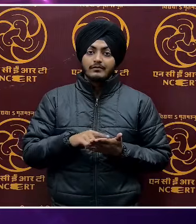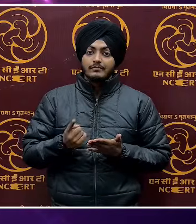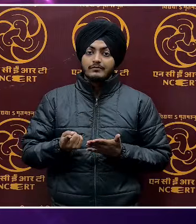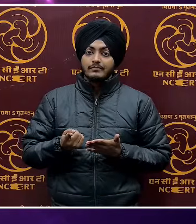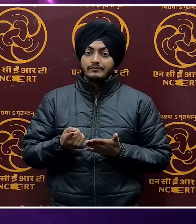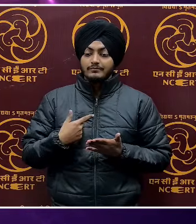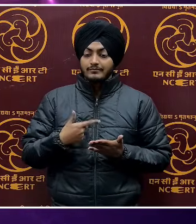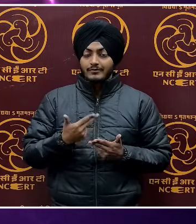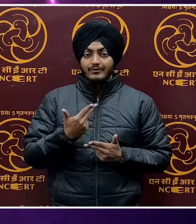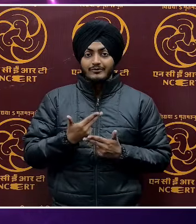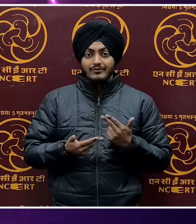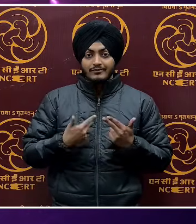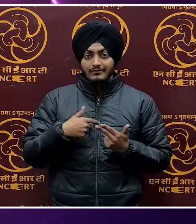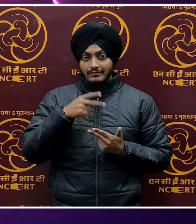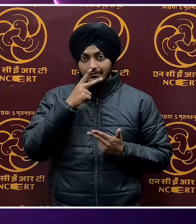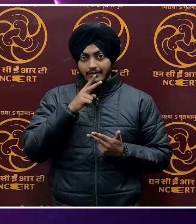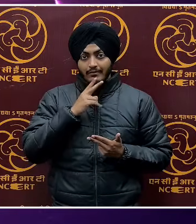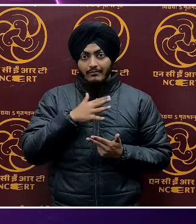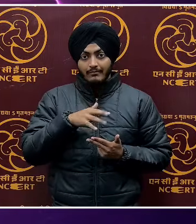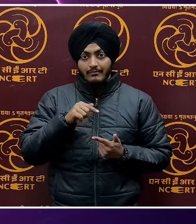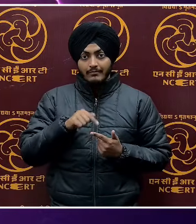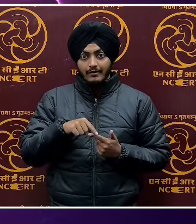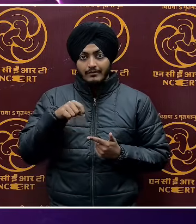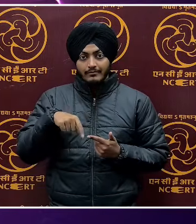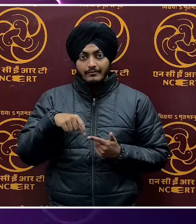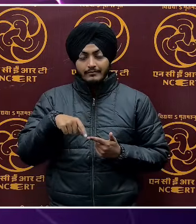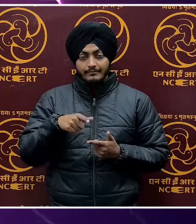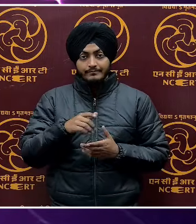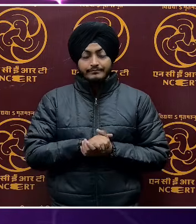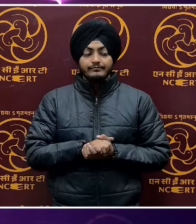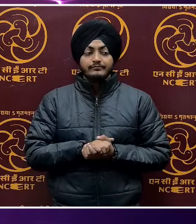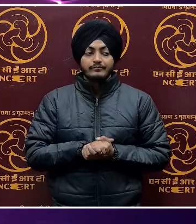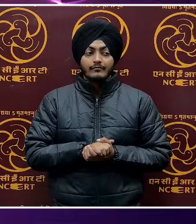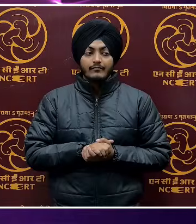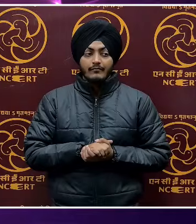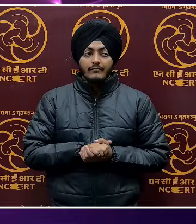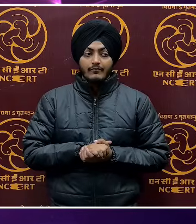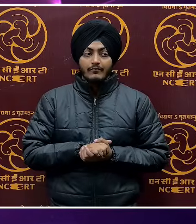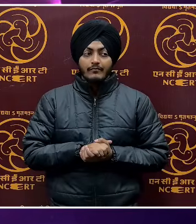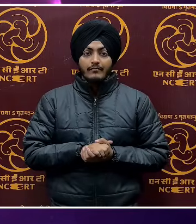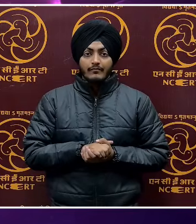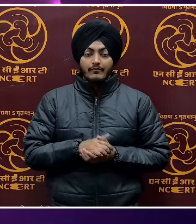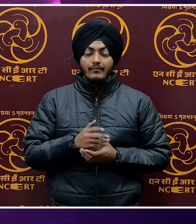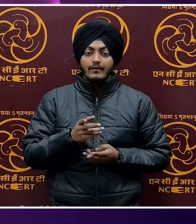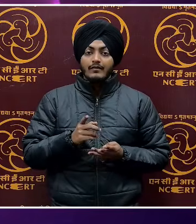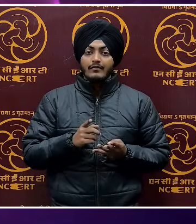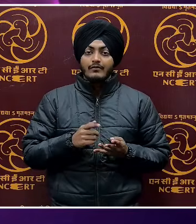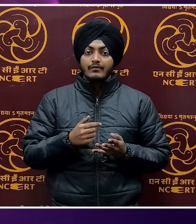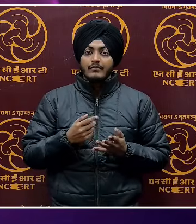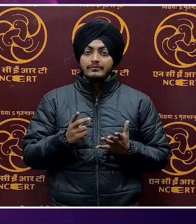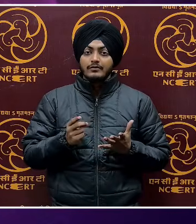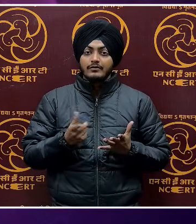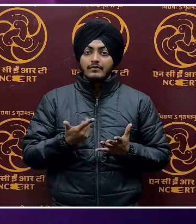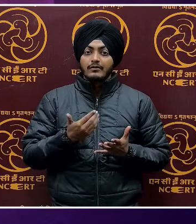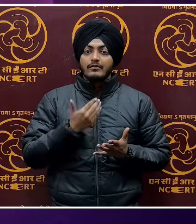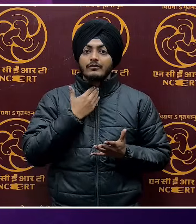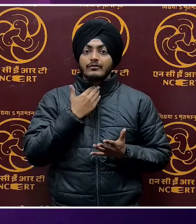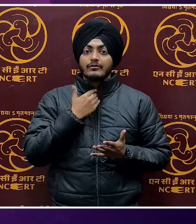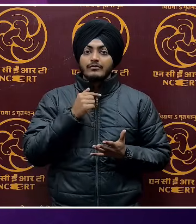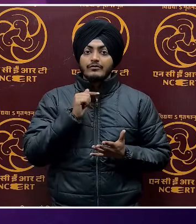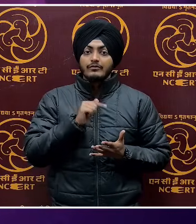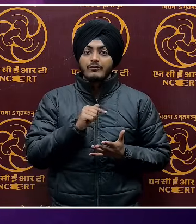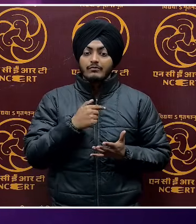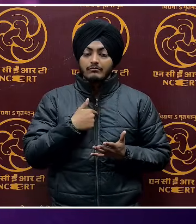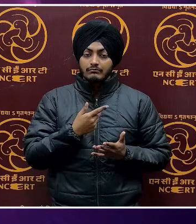seen in the poem also. Yeah. Water in droplet. Okay, next one is sugar. Sugar crystals, of course we